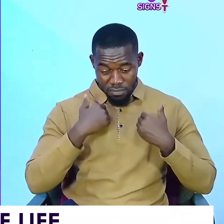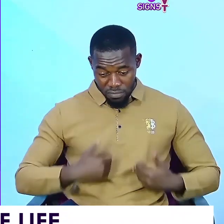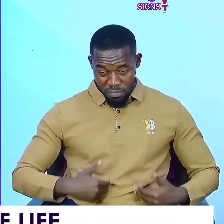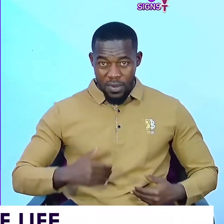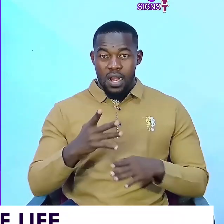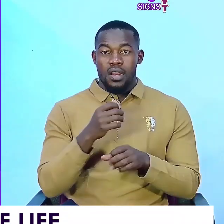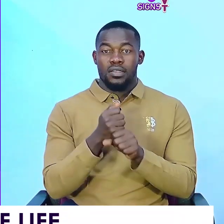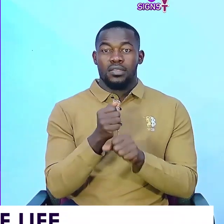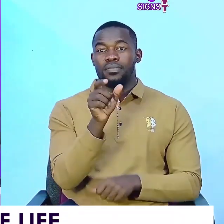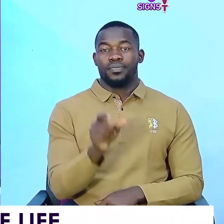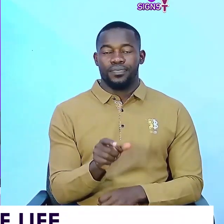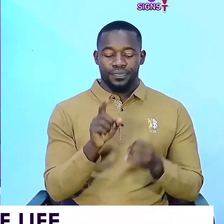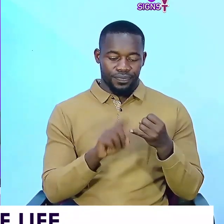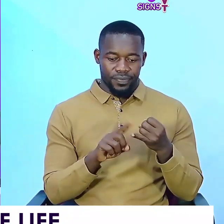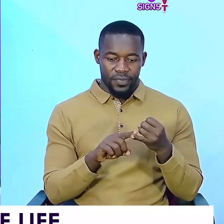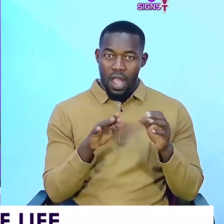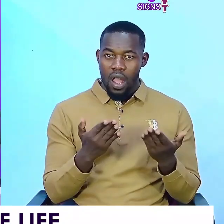Oh, first of all, is your commitment.